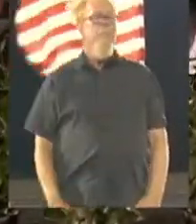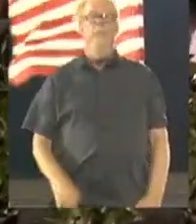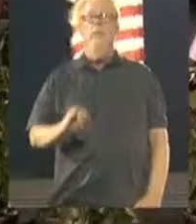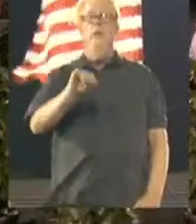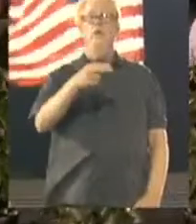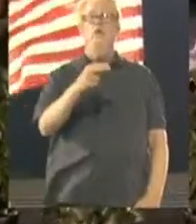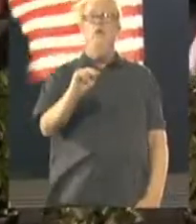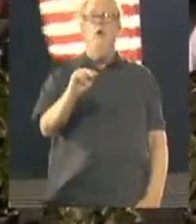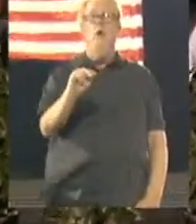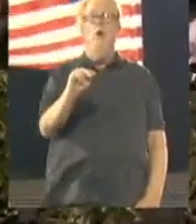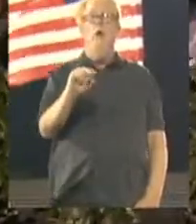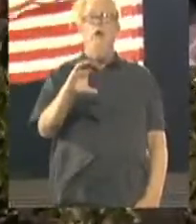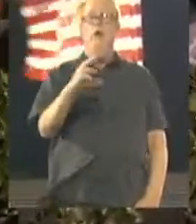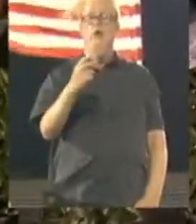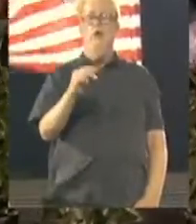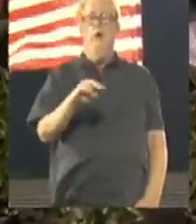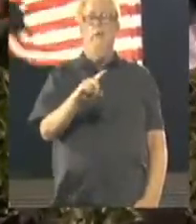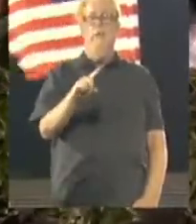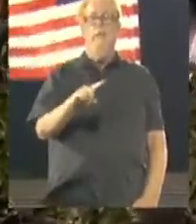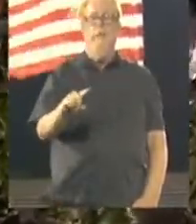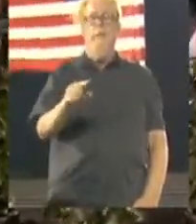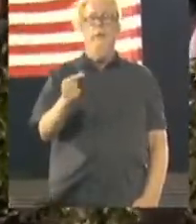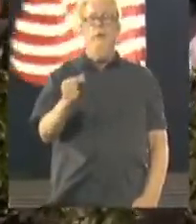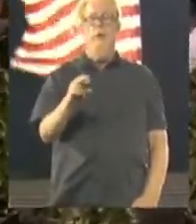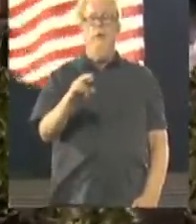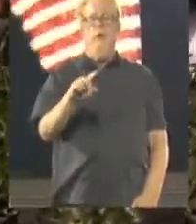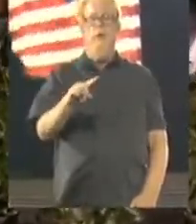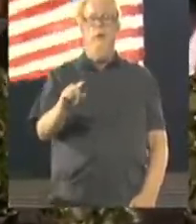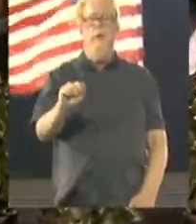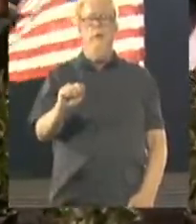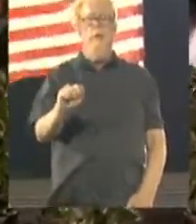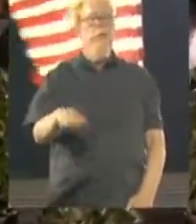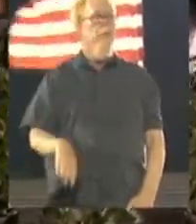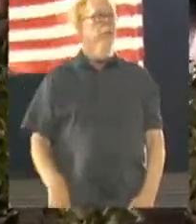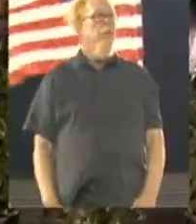John Anthony Chavez Garza.